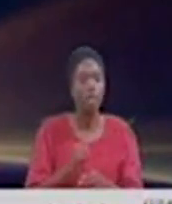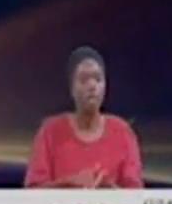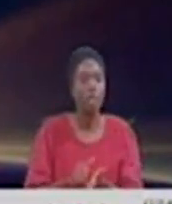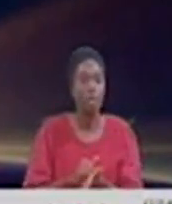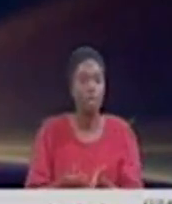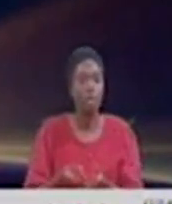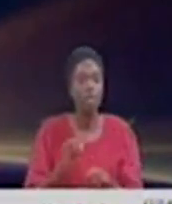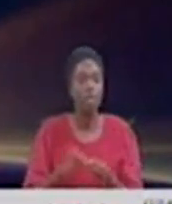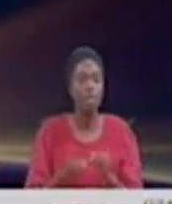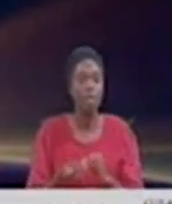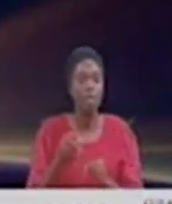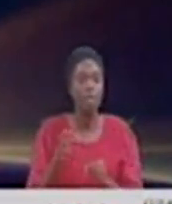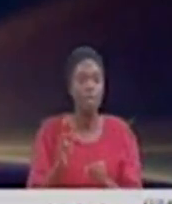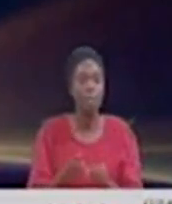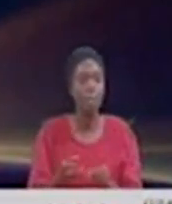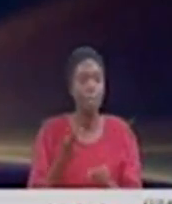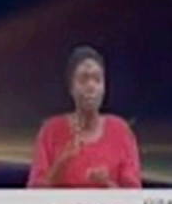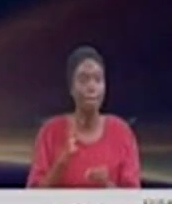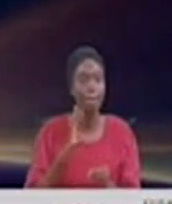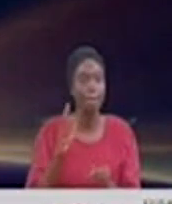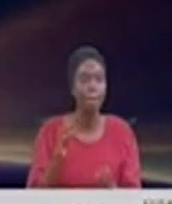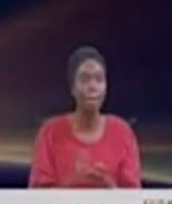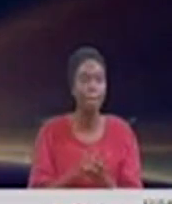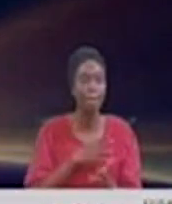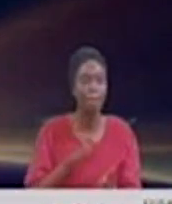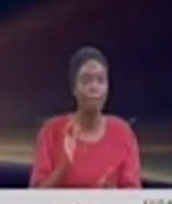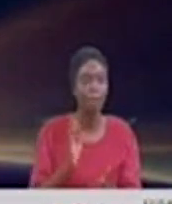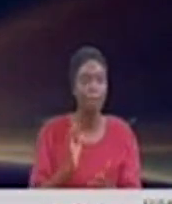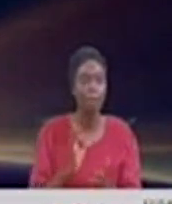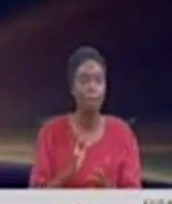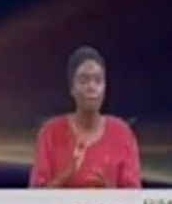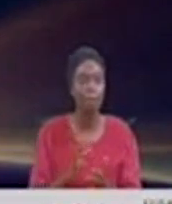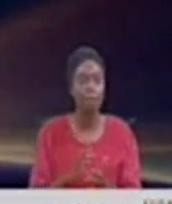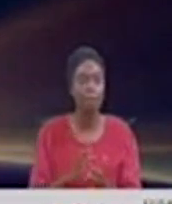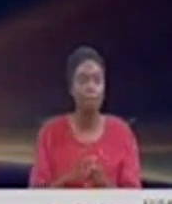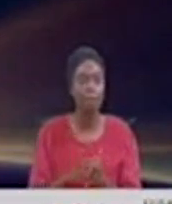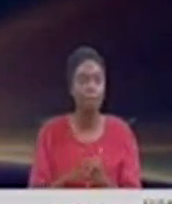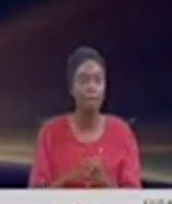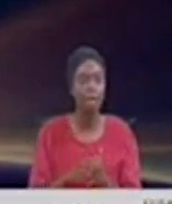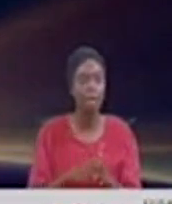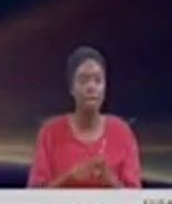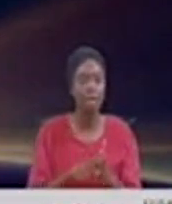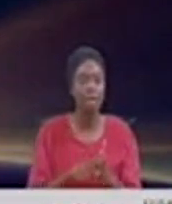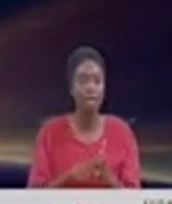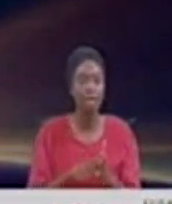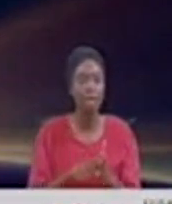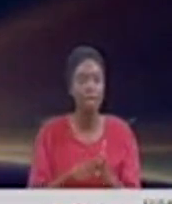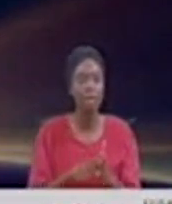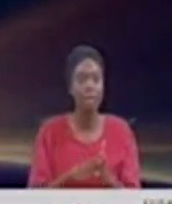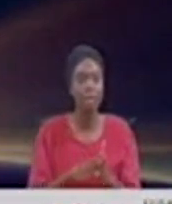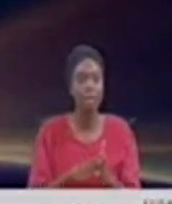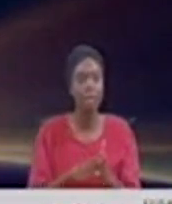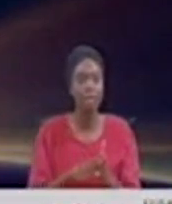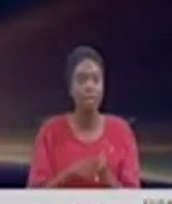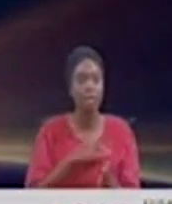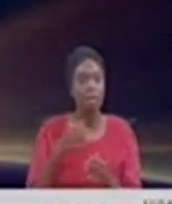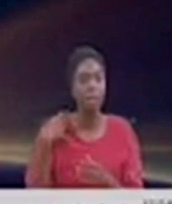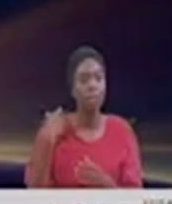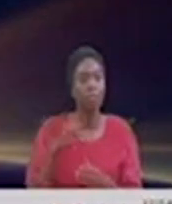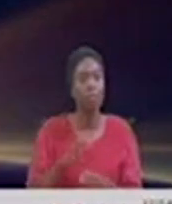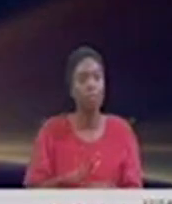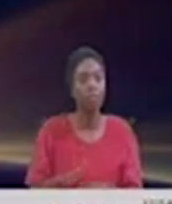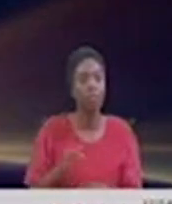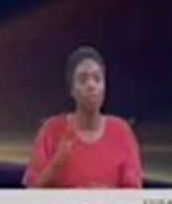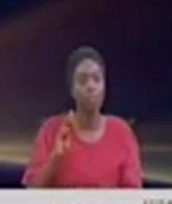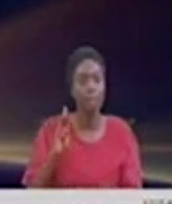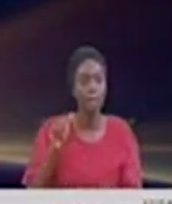of them, were 40,500. And by him shall be the tribe of Manasseh, and the captain of the children